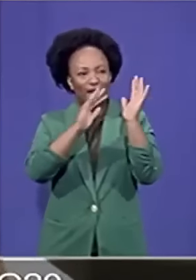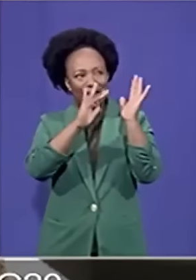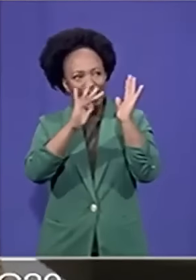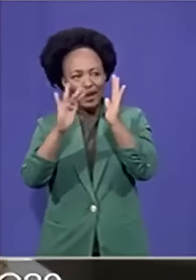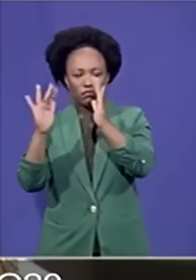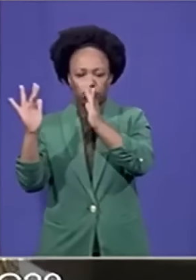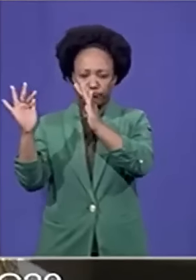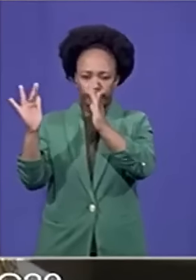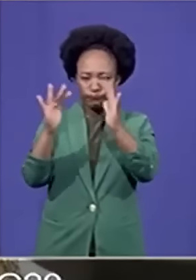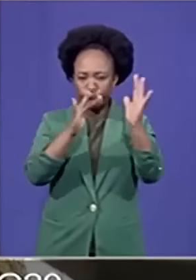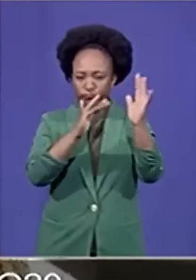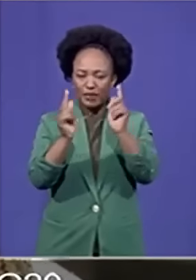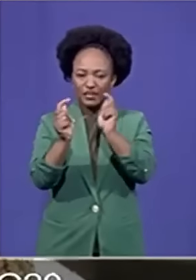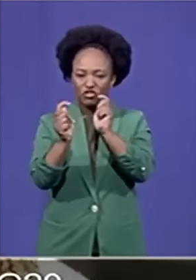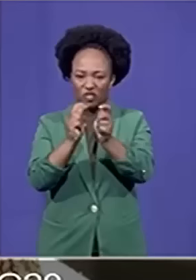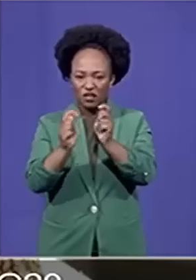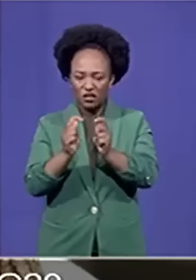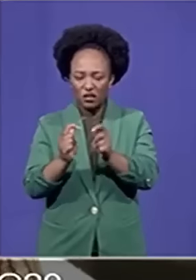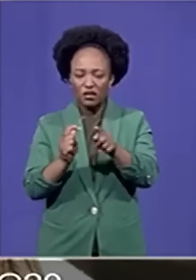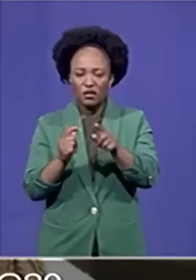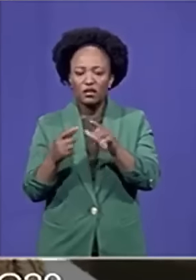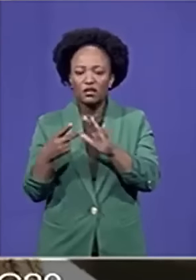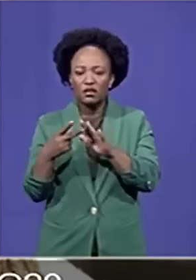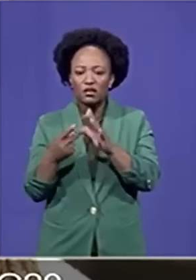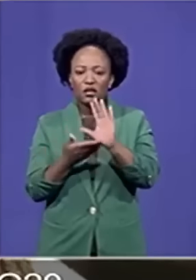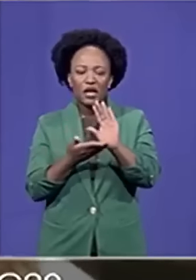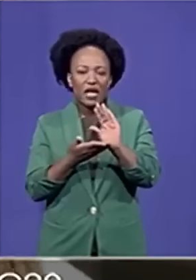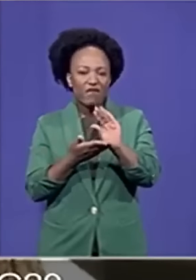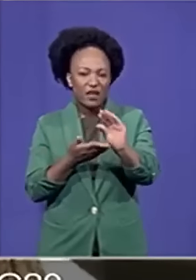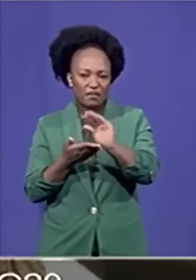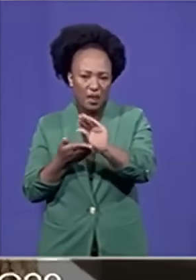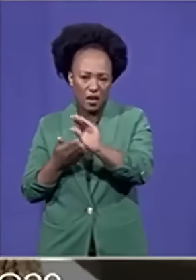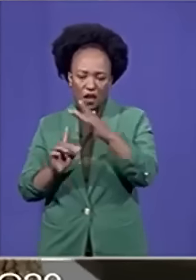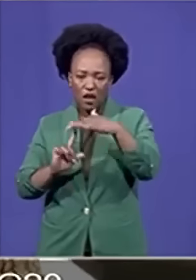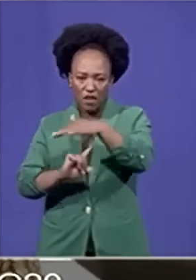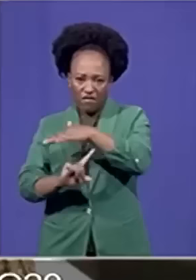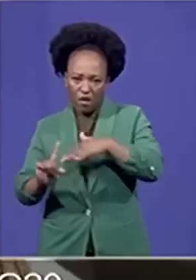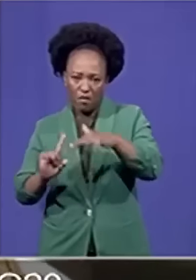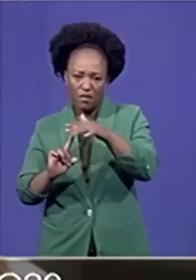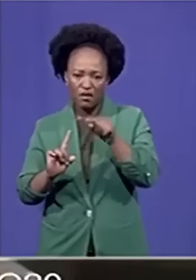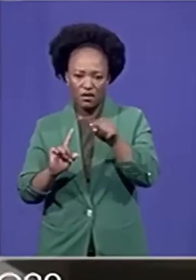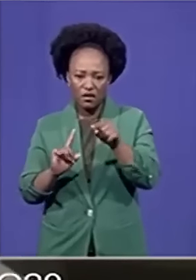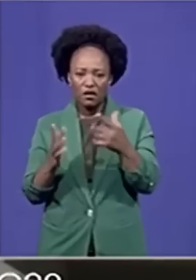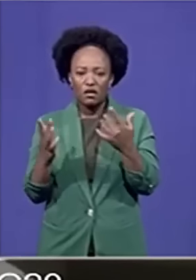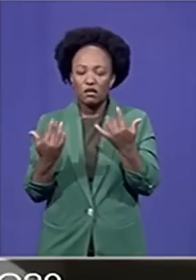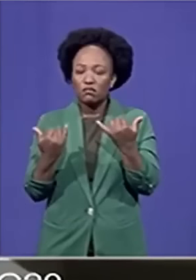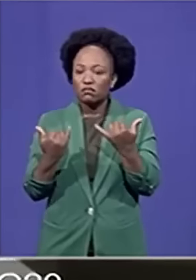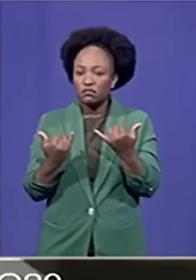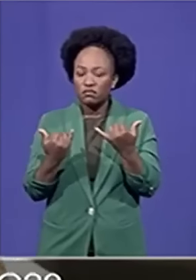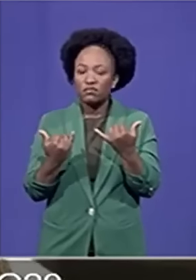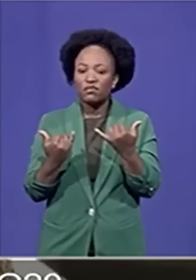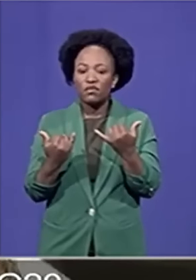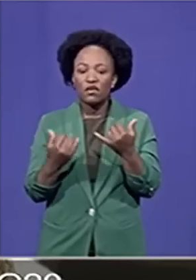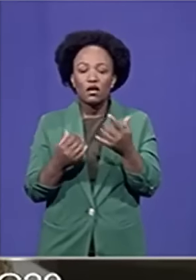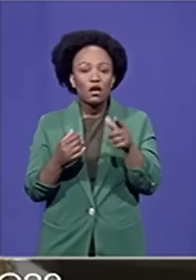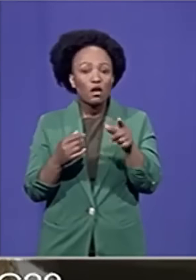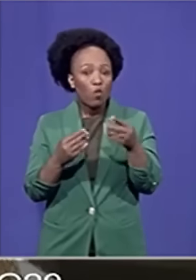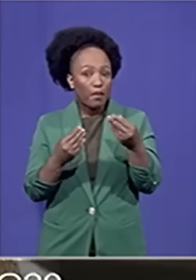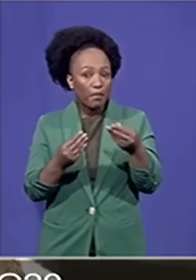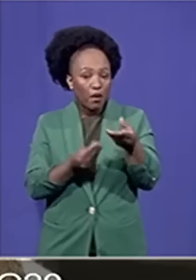ya boraro re nahana ena ya hore investment environment ya rona hore e jwang so ha re lebelletse hore di trade and